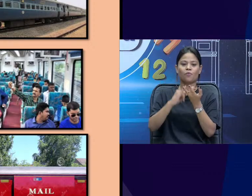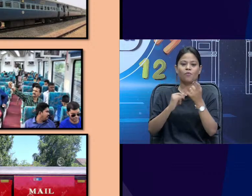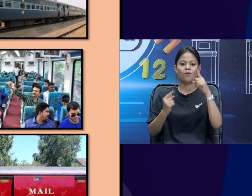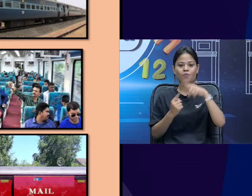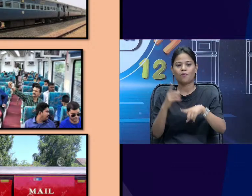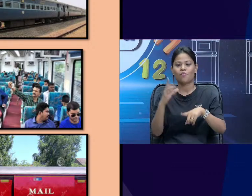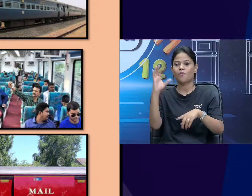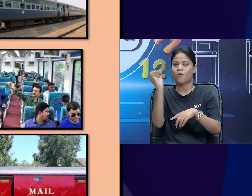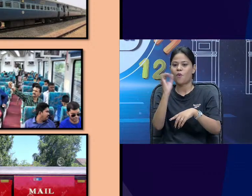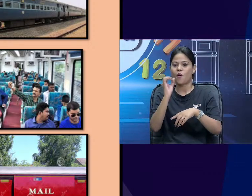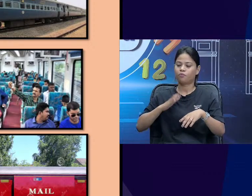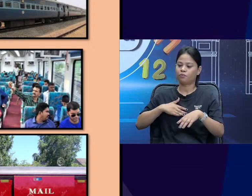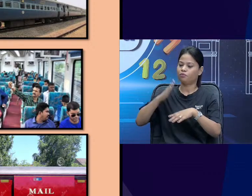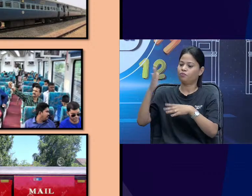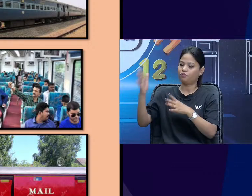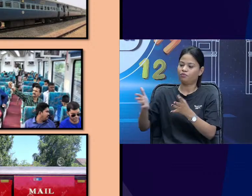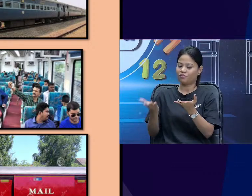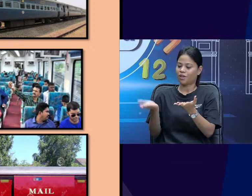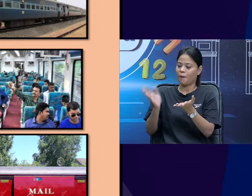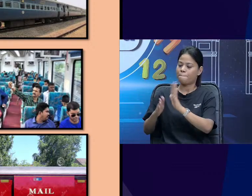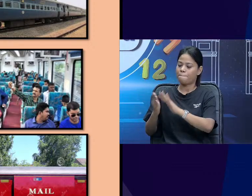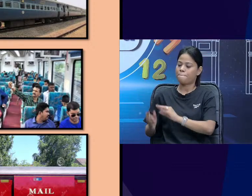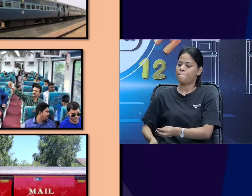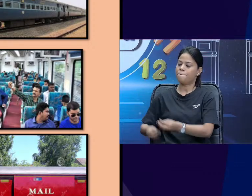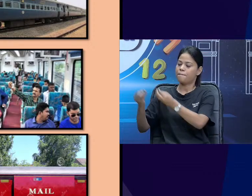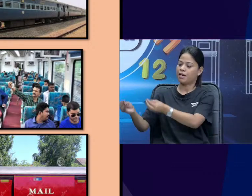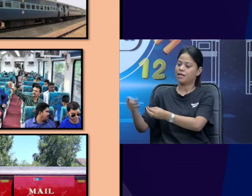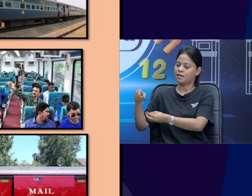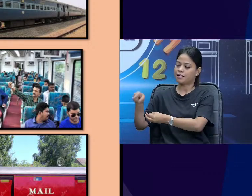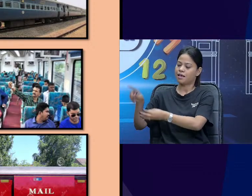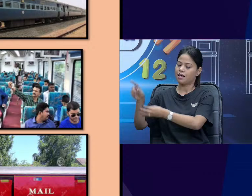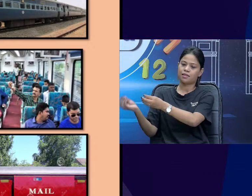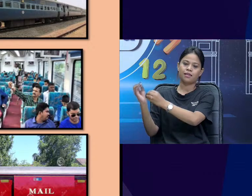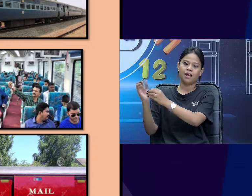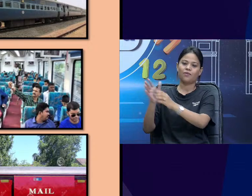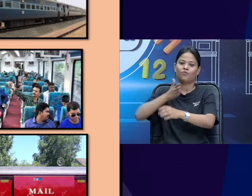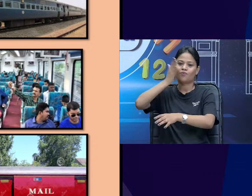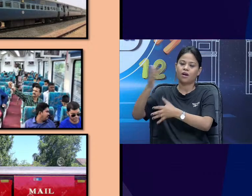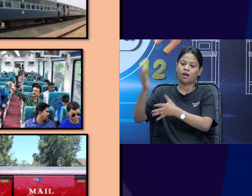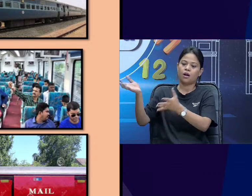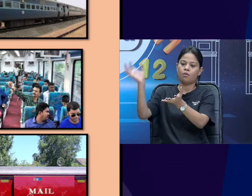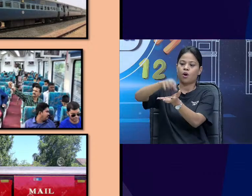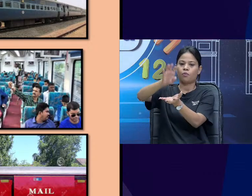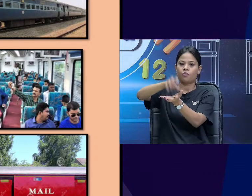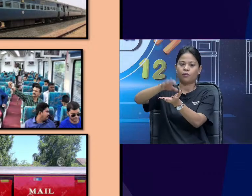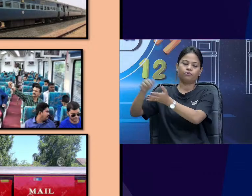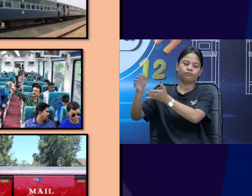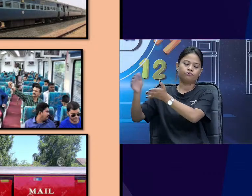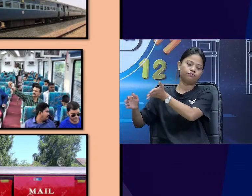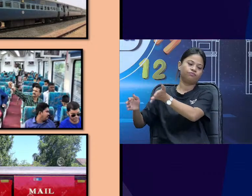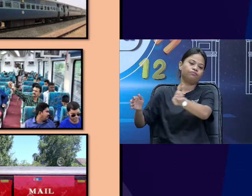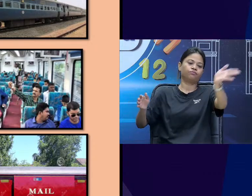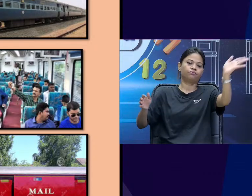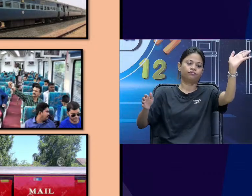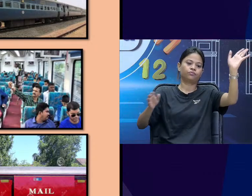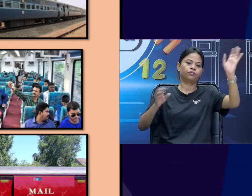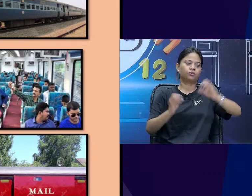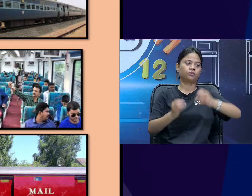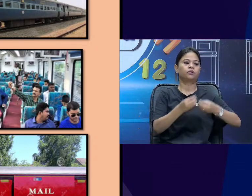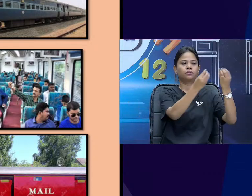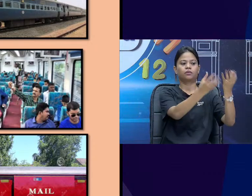and they'll send it through train. So the train will bring precious loads, bring the precious